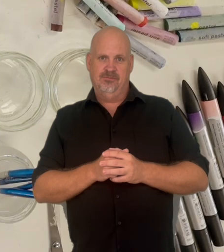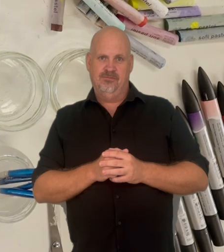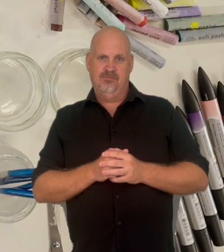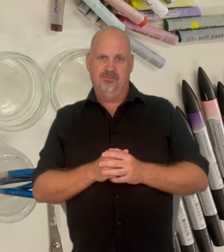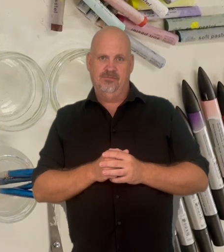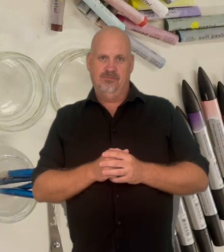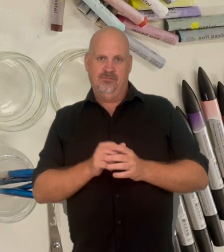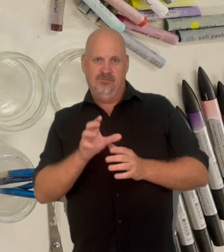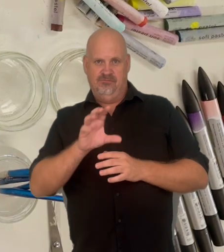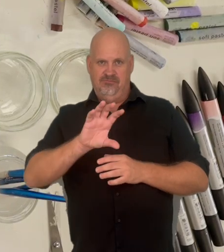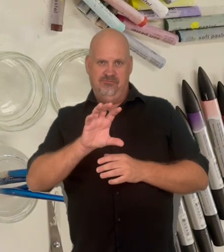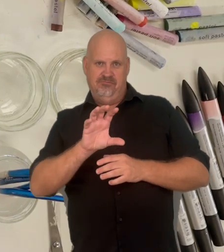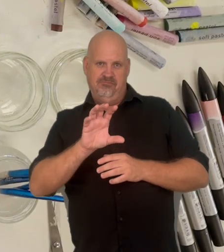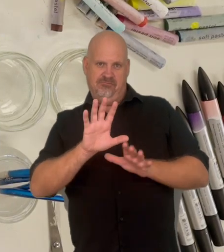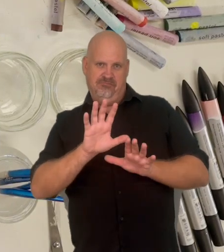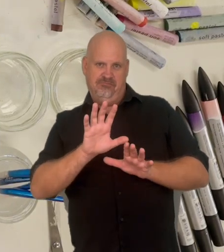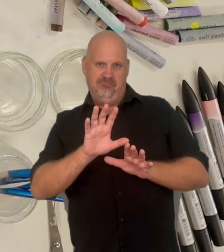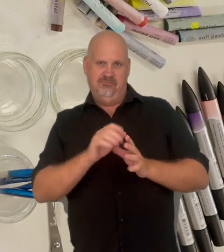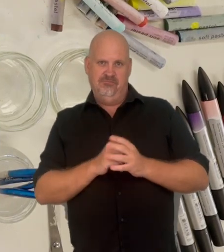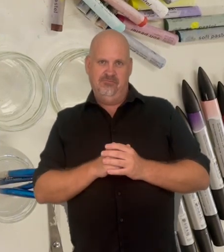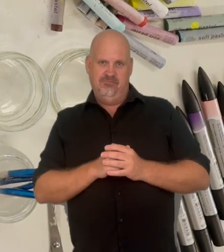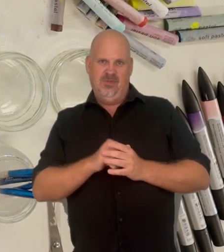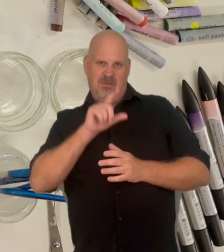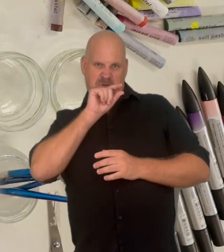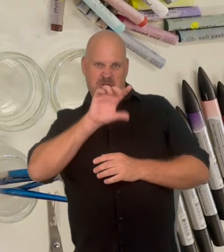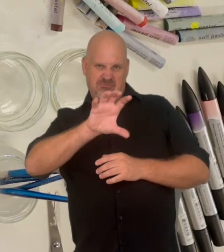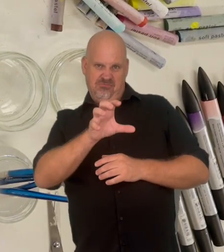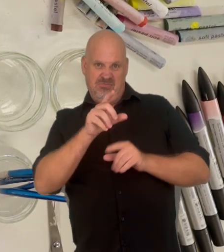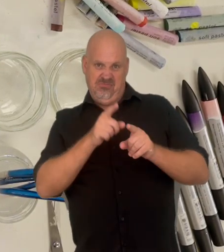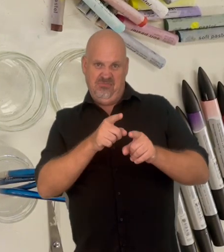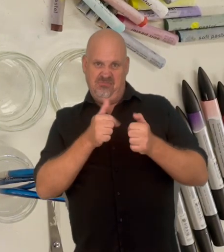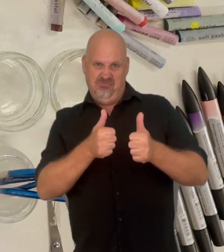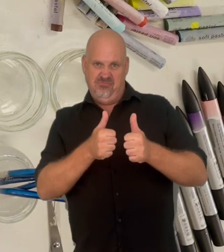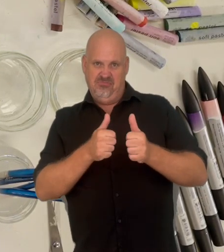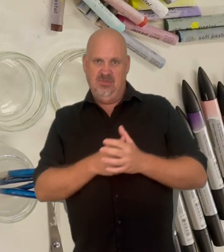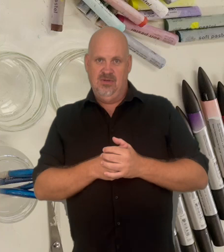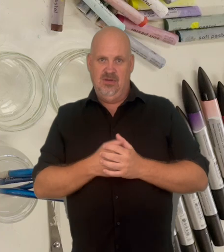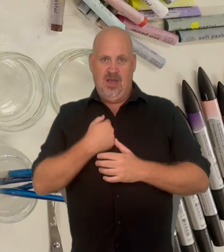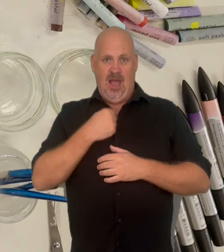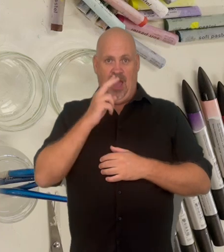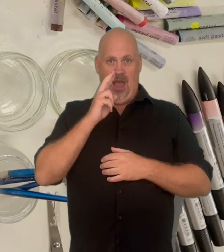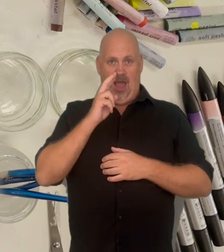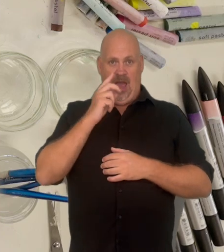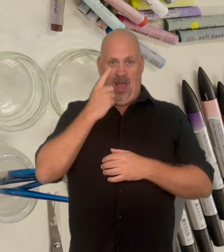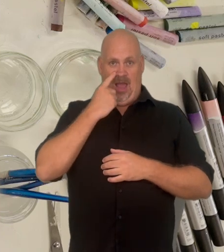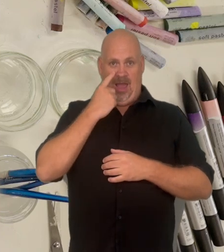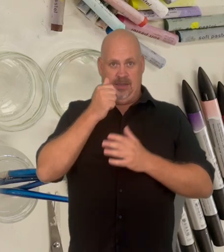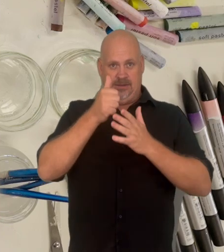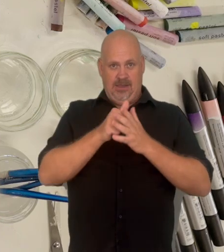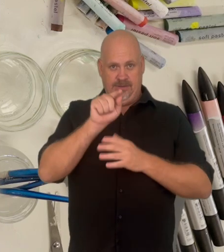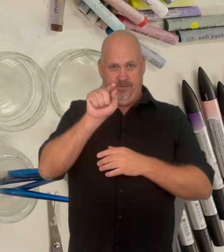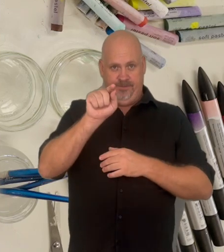babe. Put the bird like this, okay? So my eye is going to start at the top of his beak, and I'm going